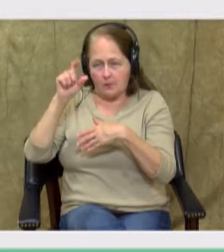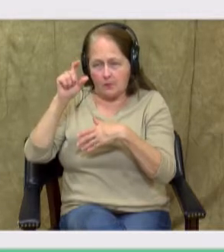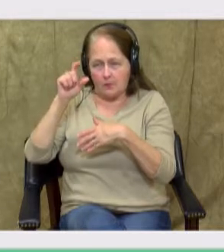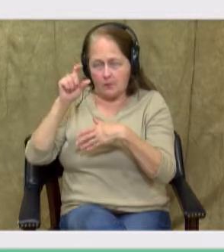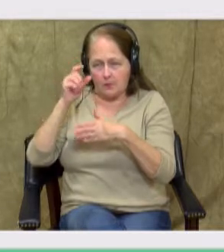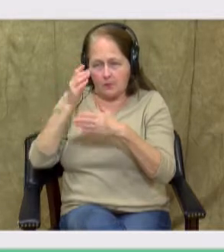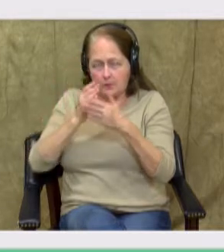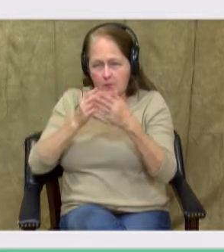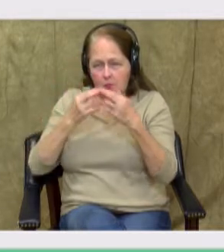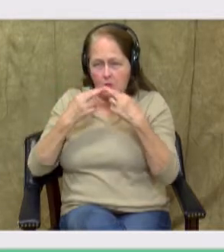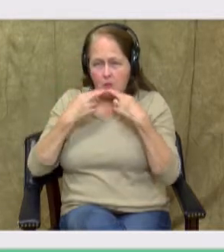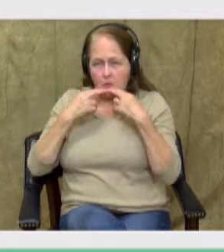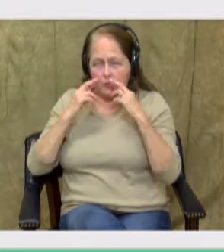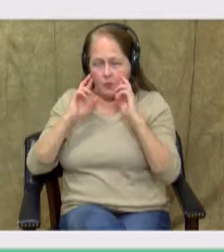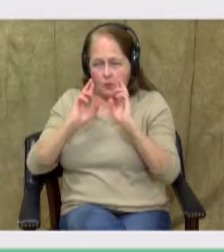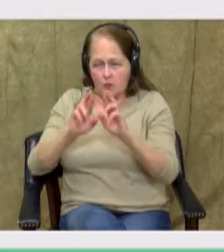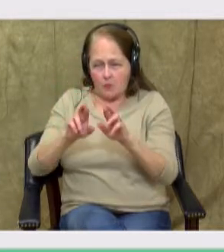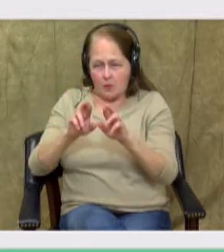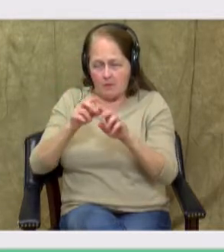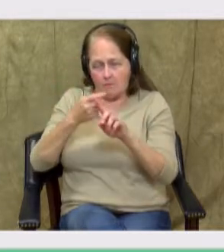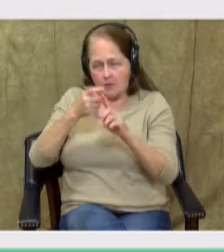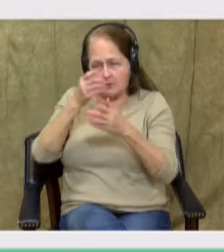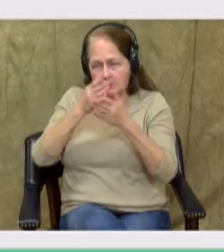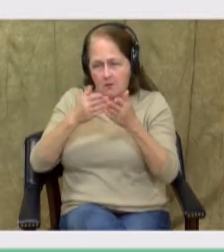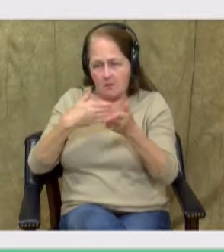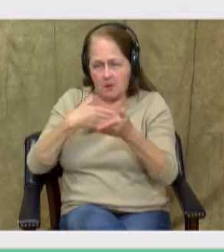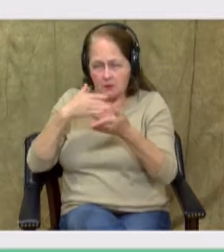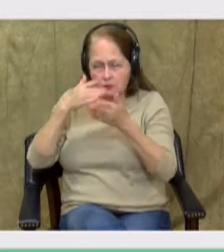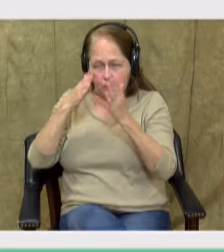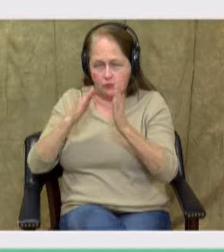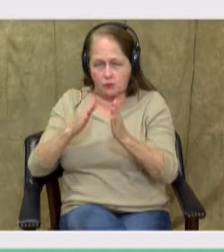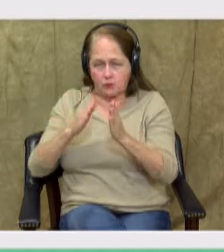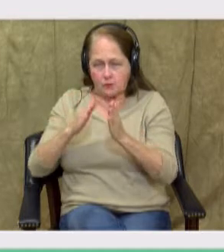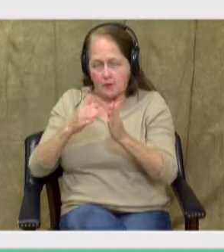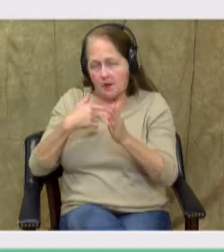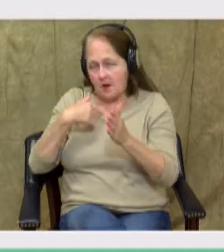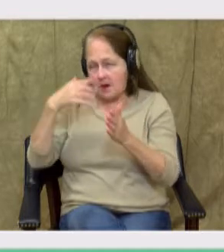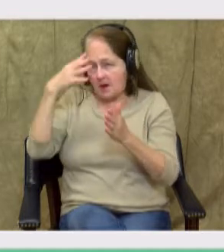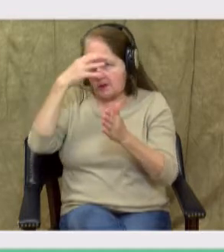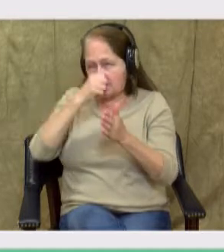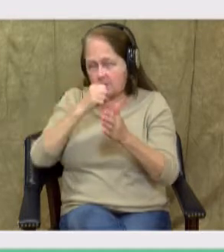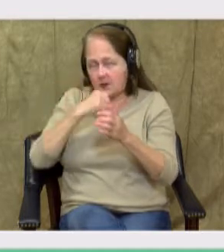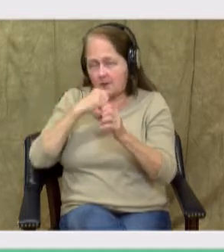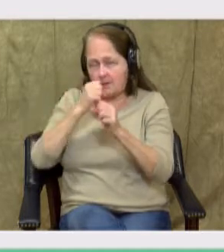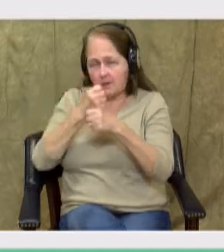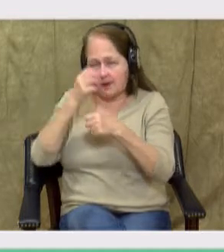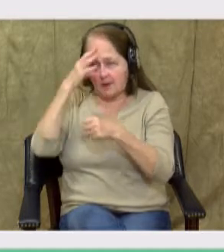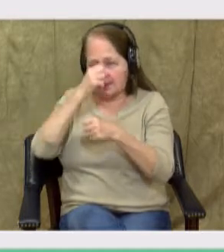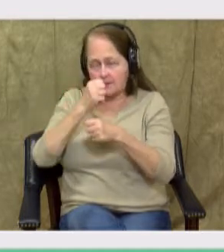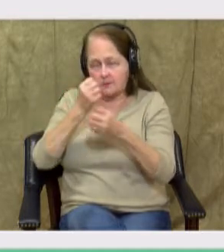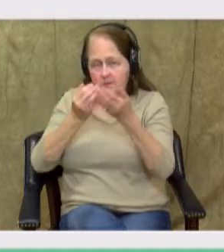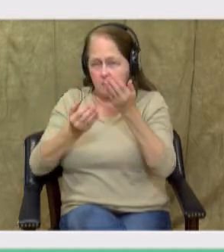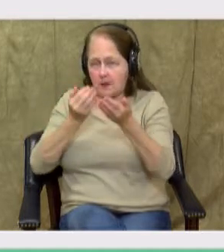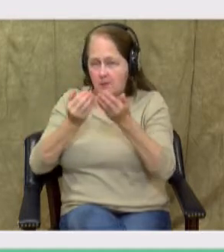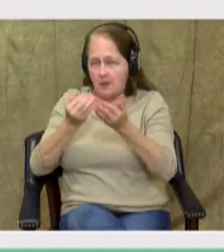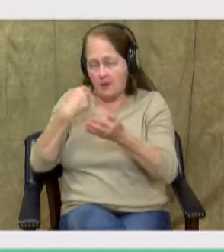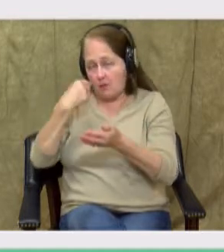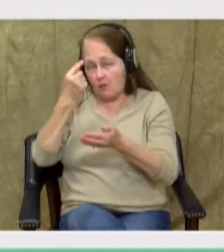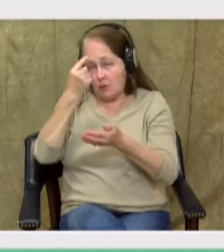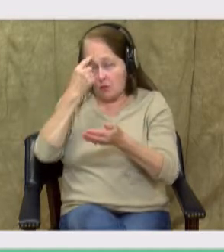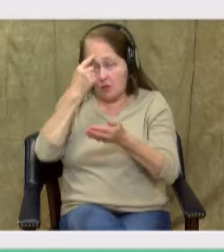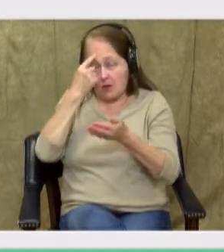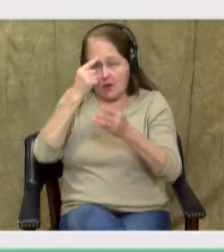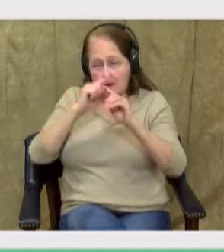So these are some responses I got out of my students. I had one student say, I guessed, but I made this guess because I thought maybe since it's